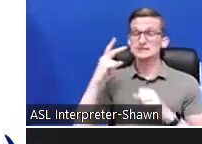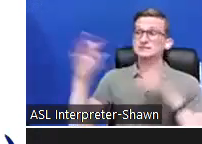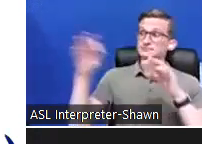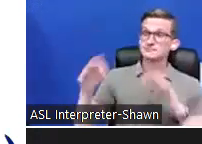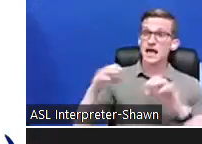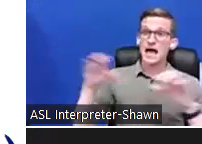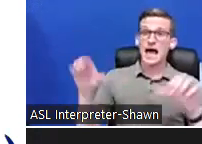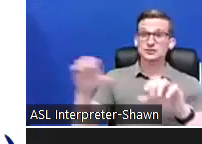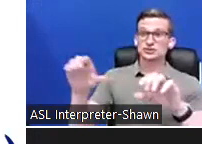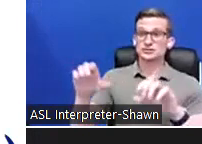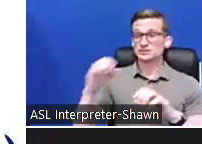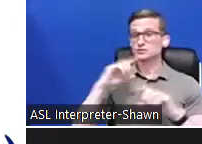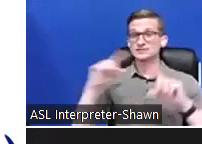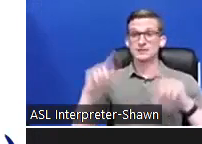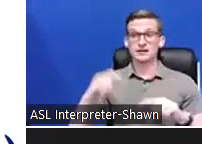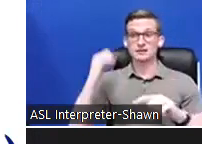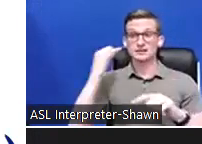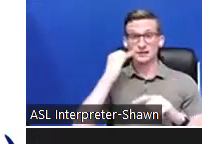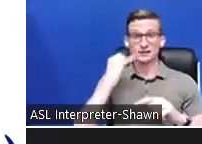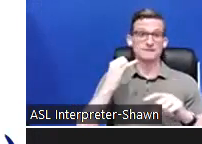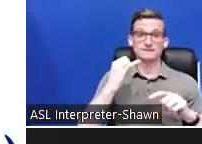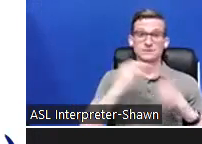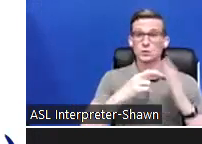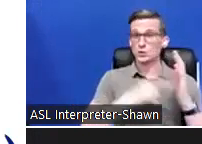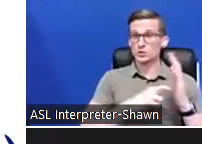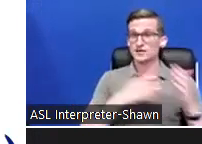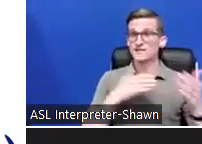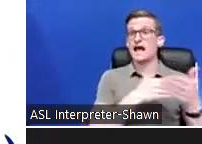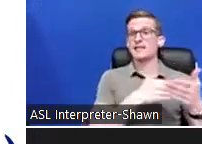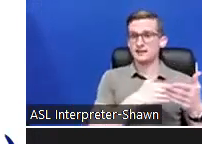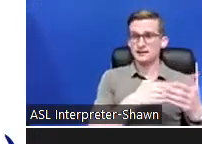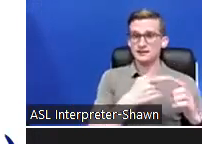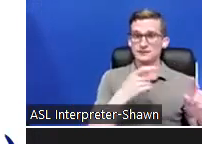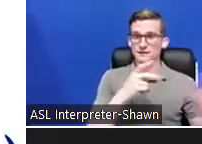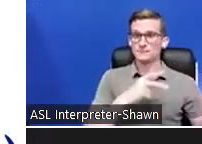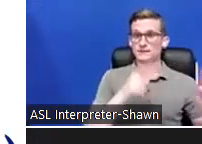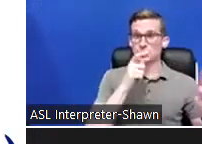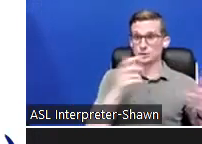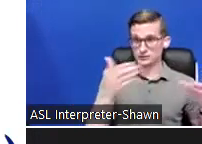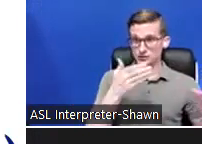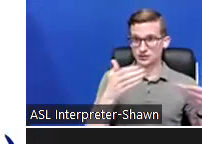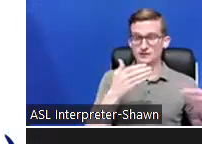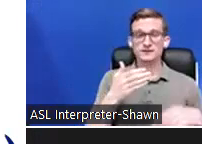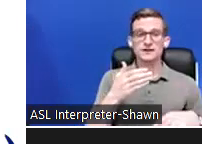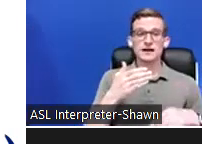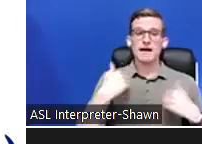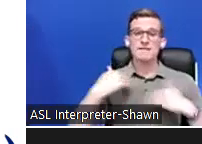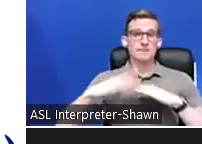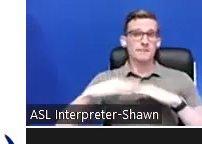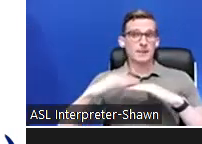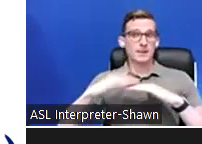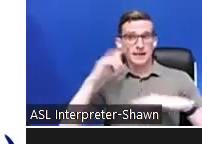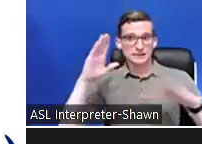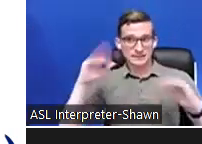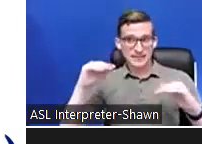knowingly violated by the individual served. And we do have a list of minimum expectations that need to be addressed, but there can be more if there's